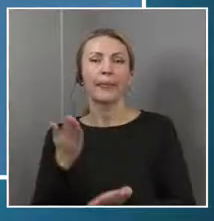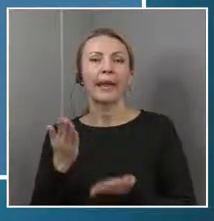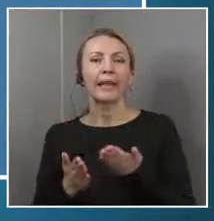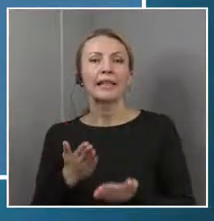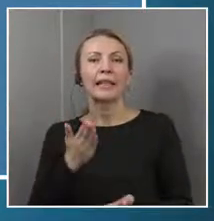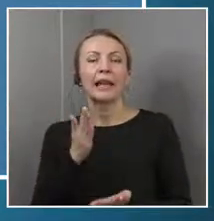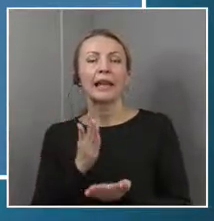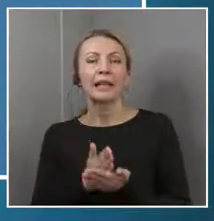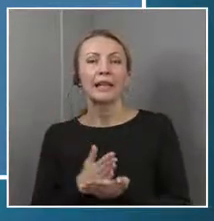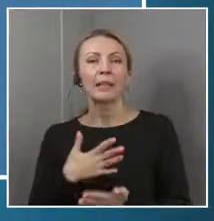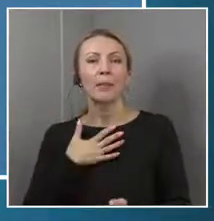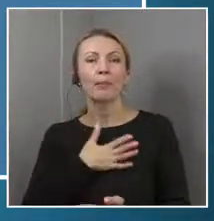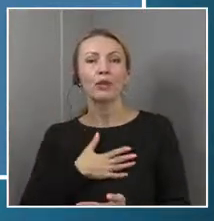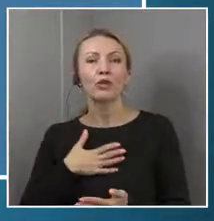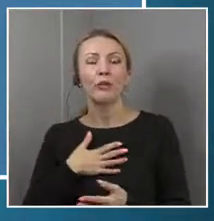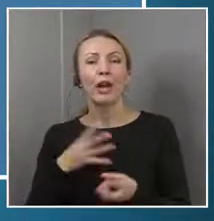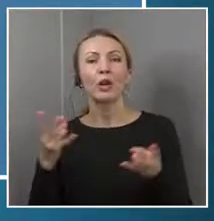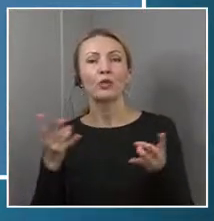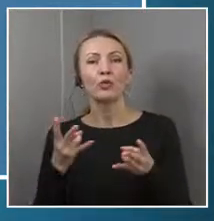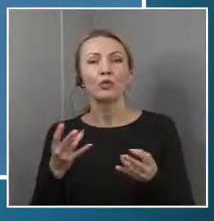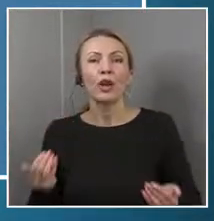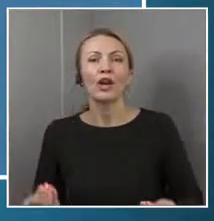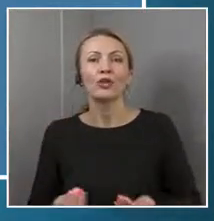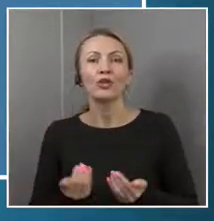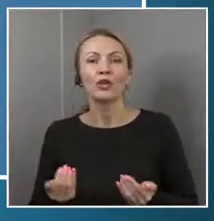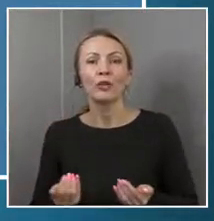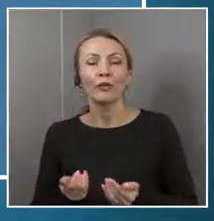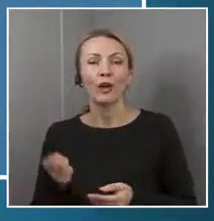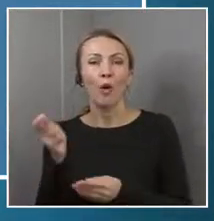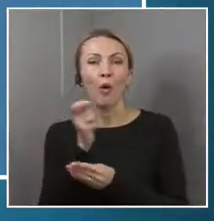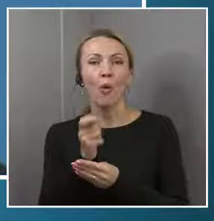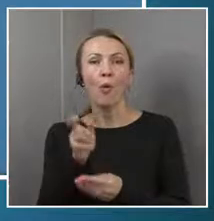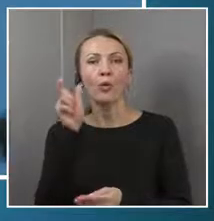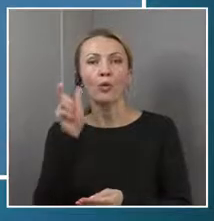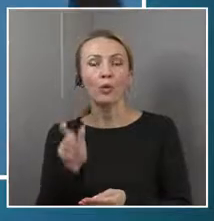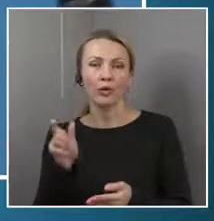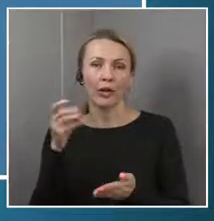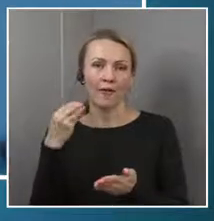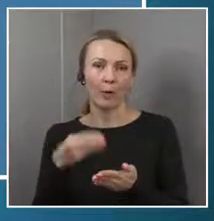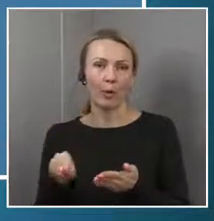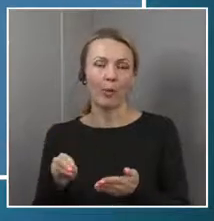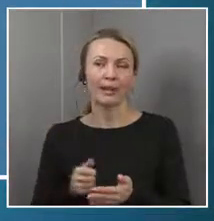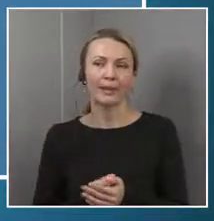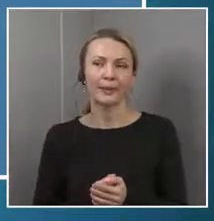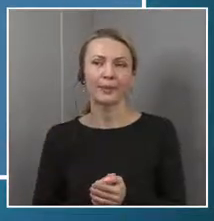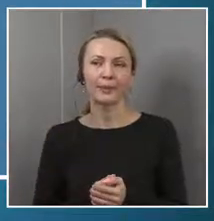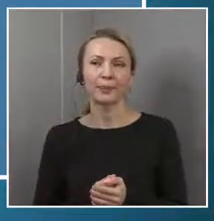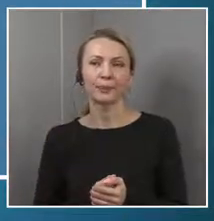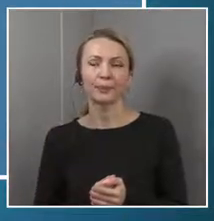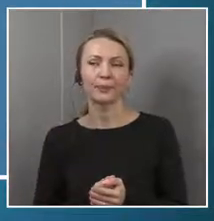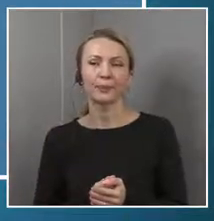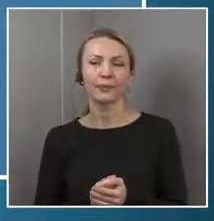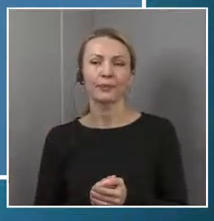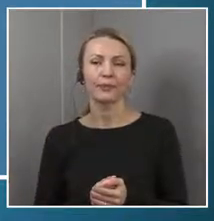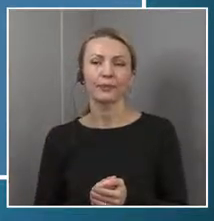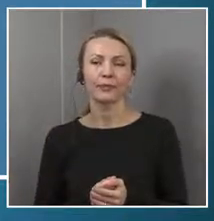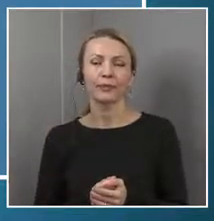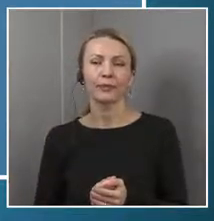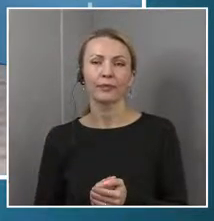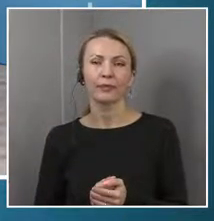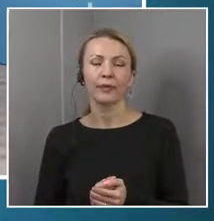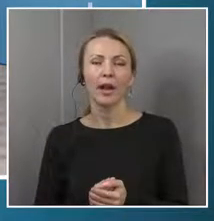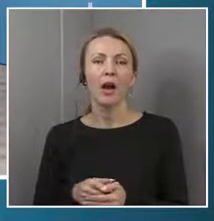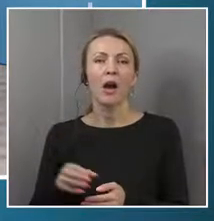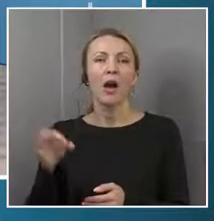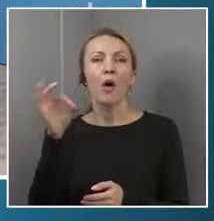this way you will make sure that it is not a fake. This is why I also advocate for buying contemporary art or from people who are still